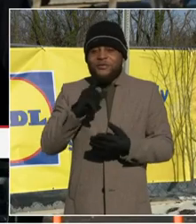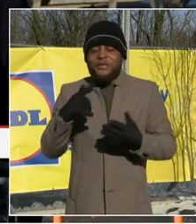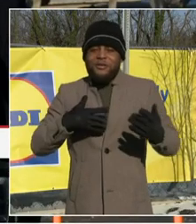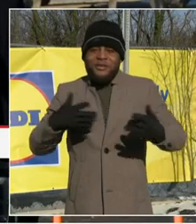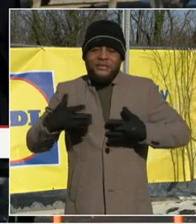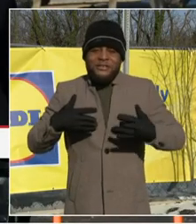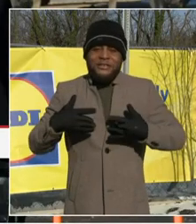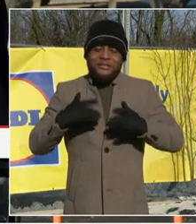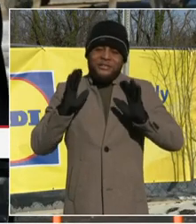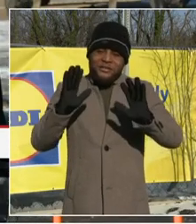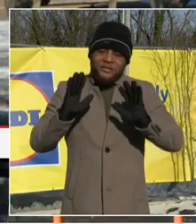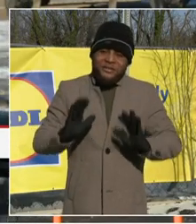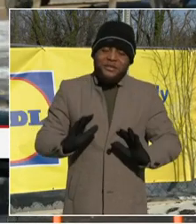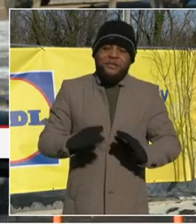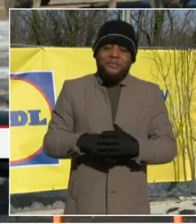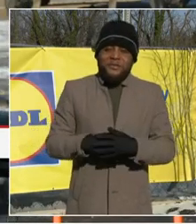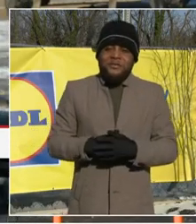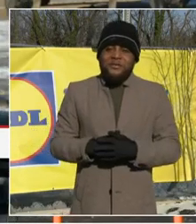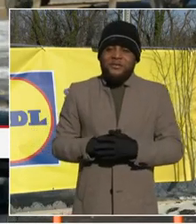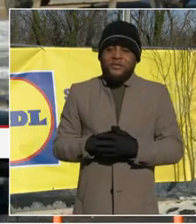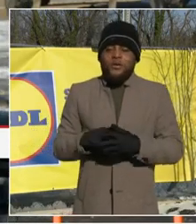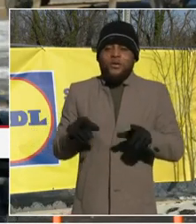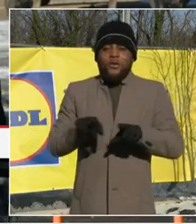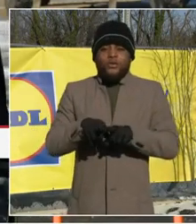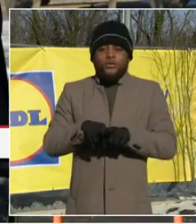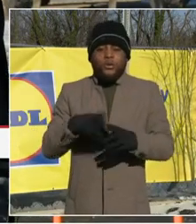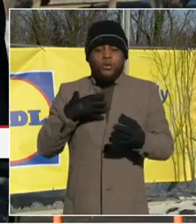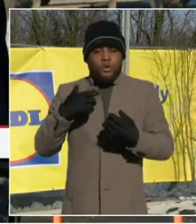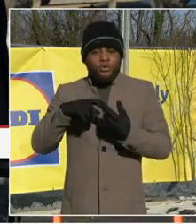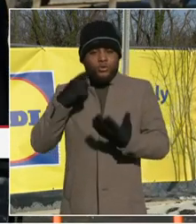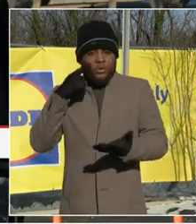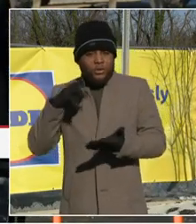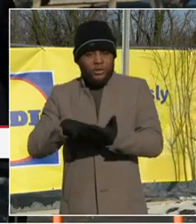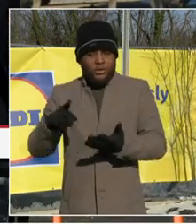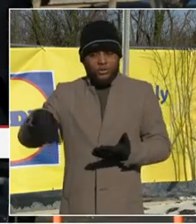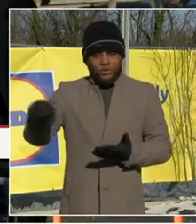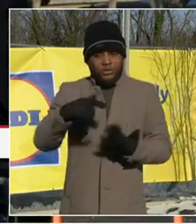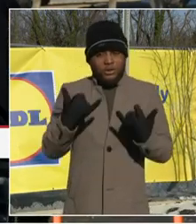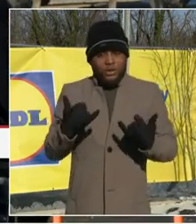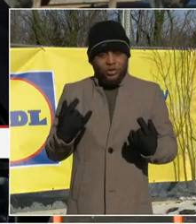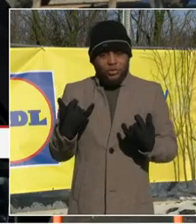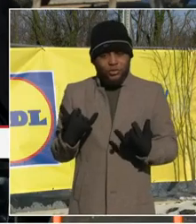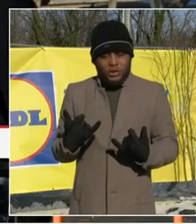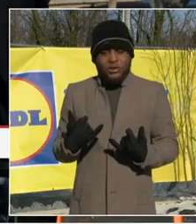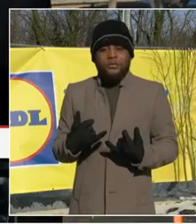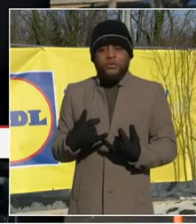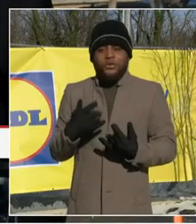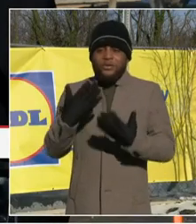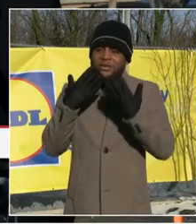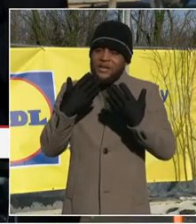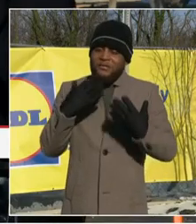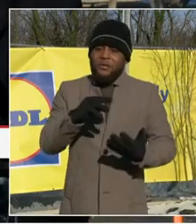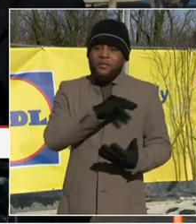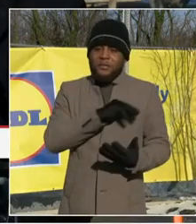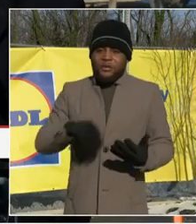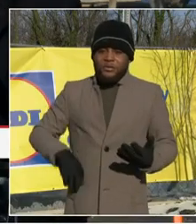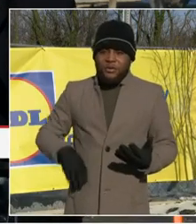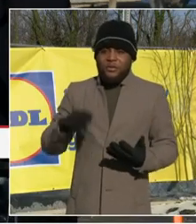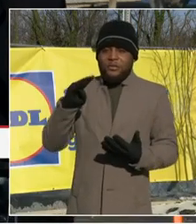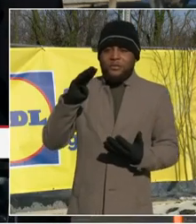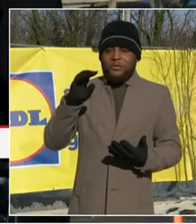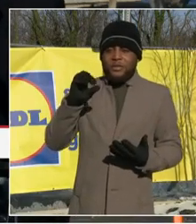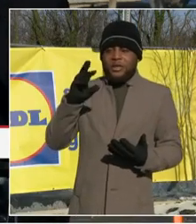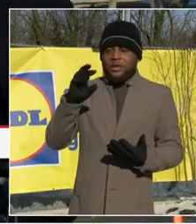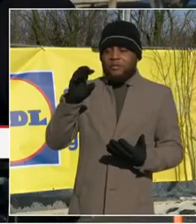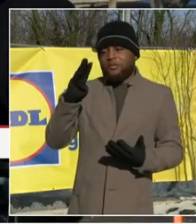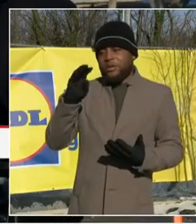I would like to acknowledge those here today. Vincent Gray, thank you again. Muriel Bowser, thank you. Deputy Mayor